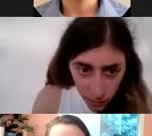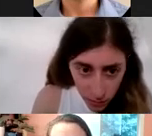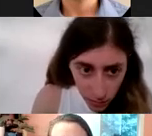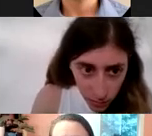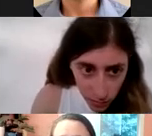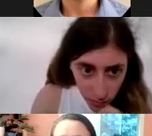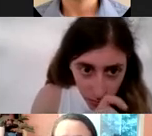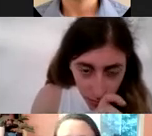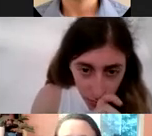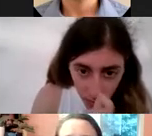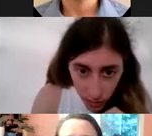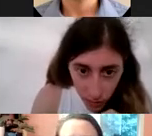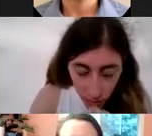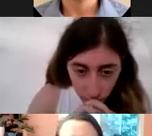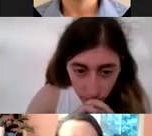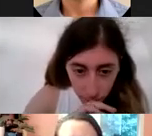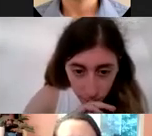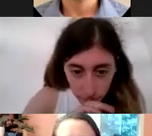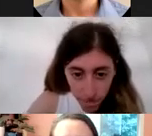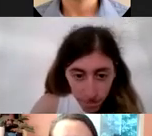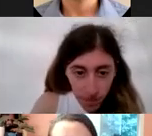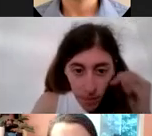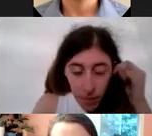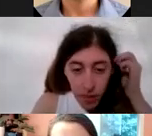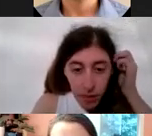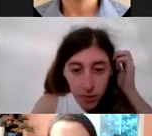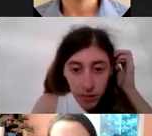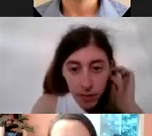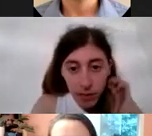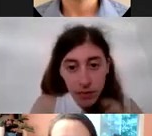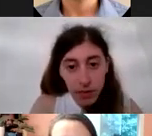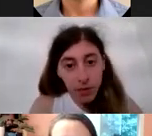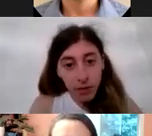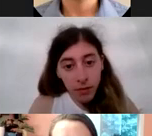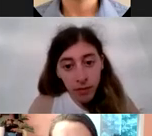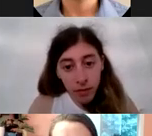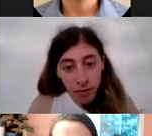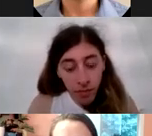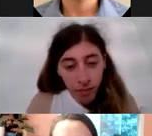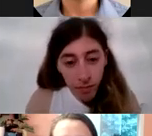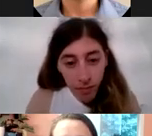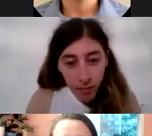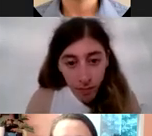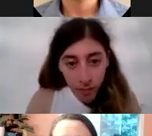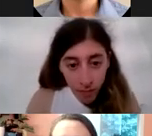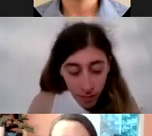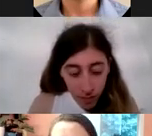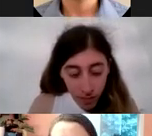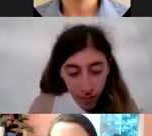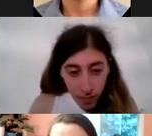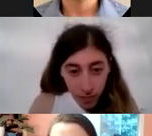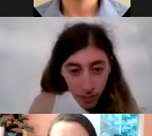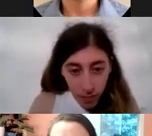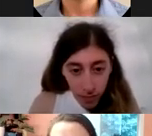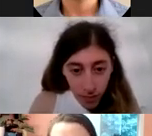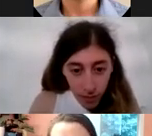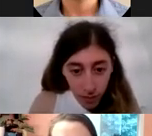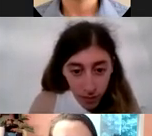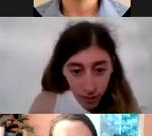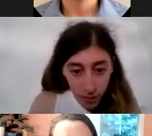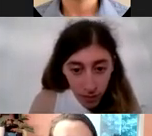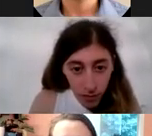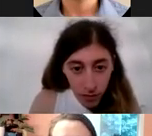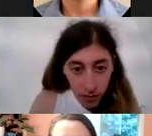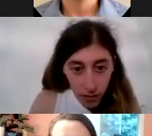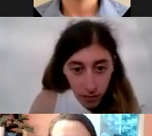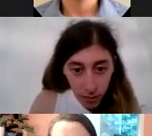continue to oppress and marginalize Indigenous people. Colonization has also deeply influenced the way non-Indigenous people understand historical and